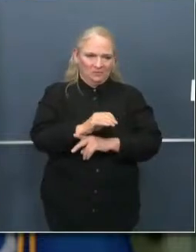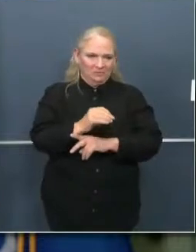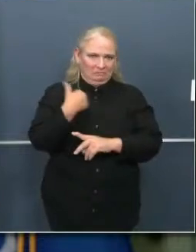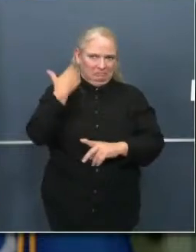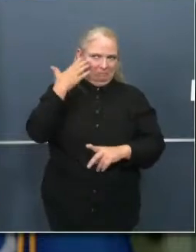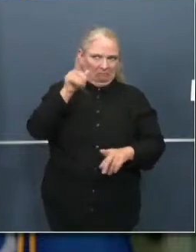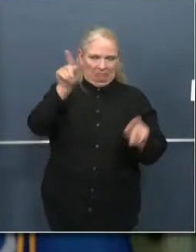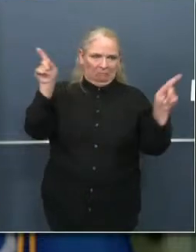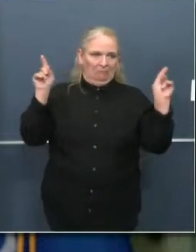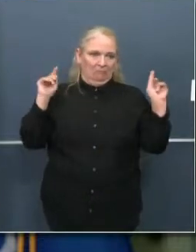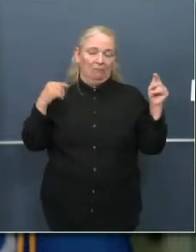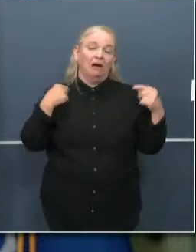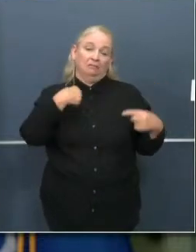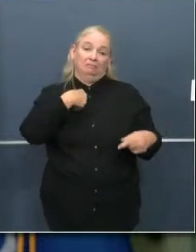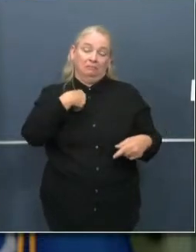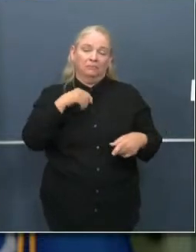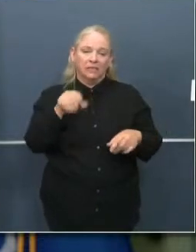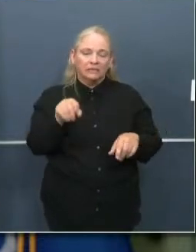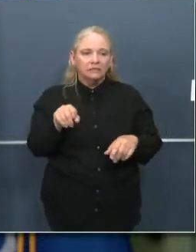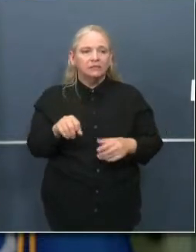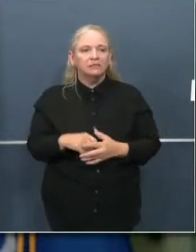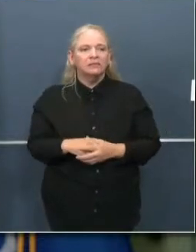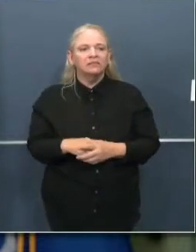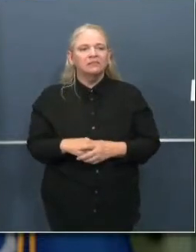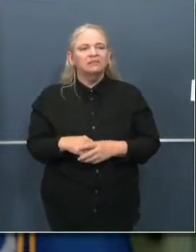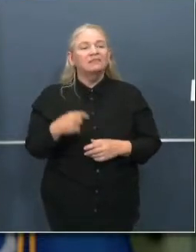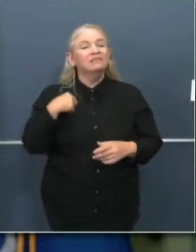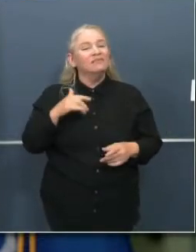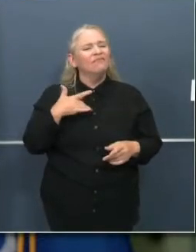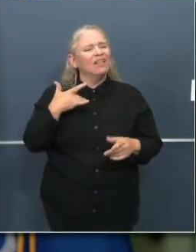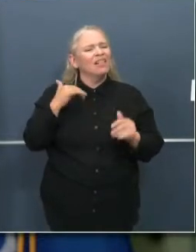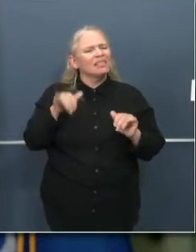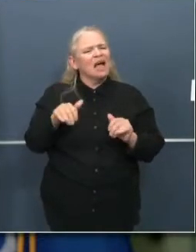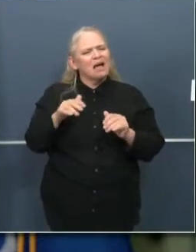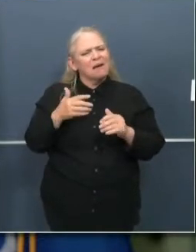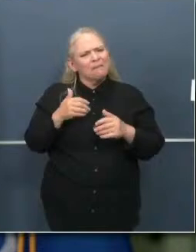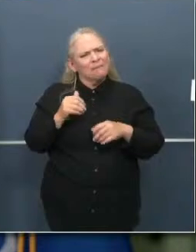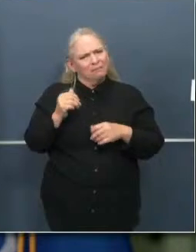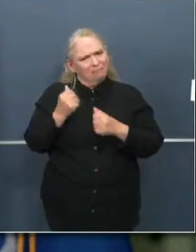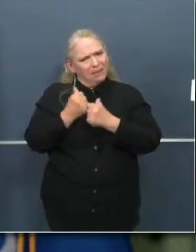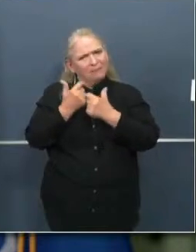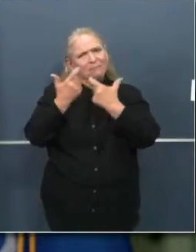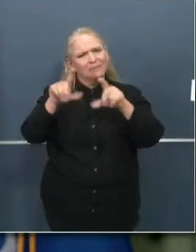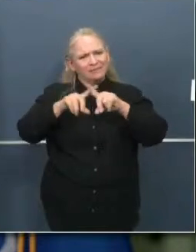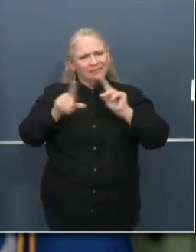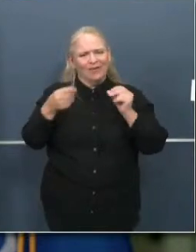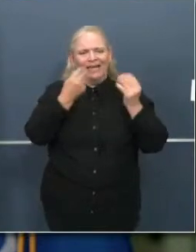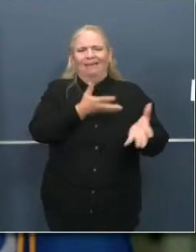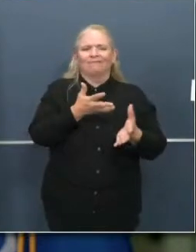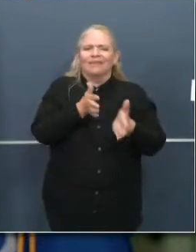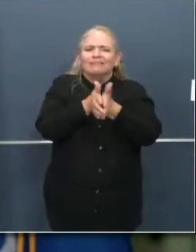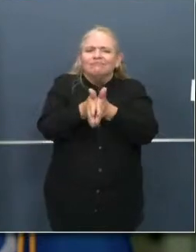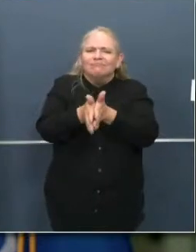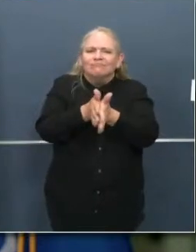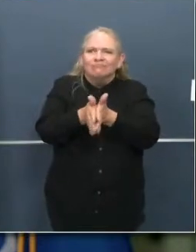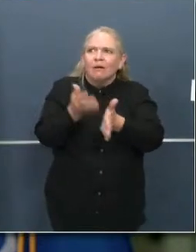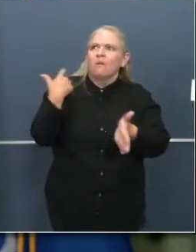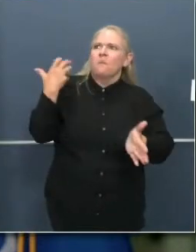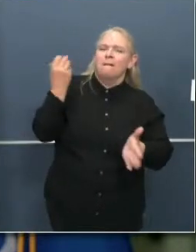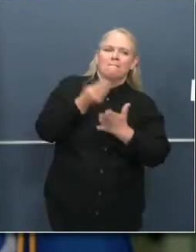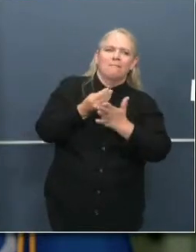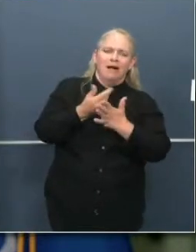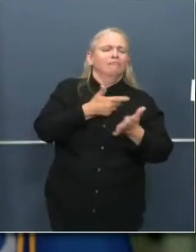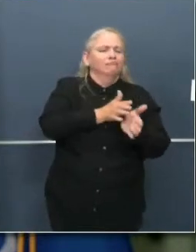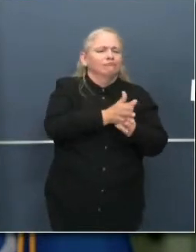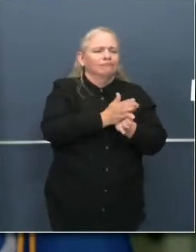county partners, to do that in a responsible way. But let me close, because I'd be remiss on this question without highlighting what I highlighted